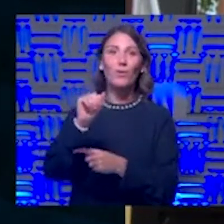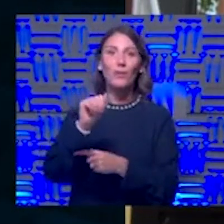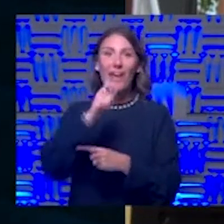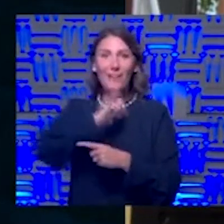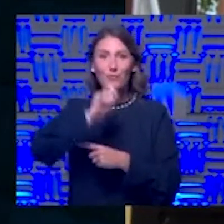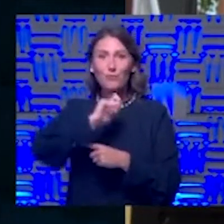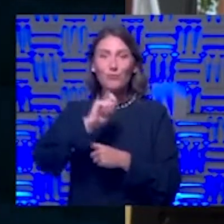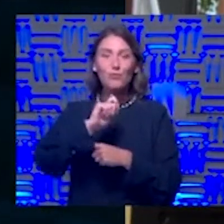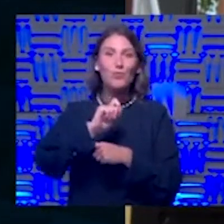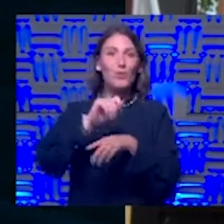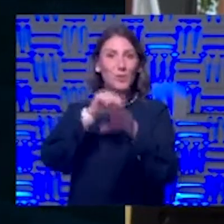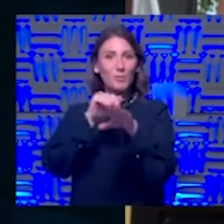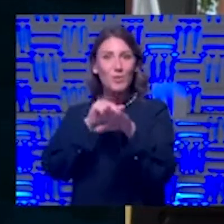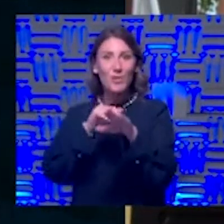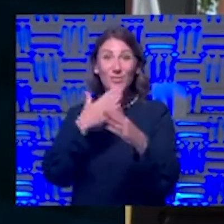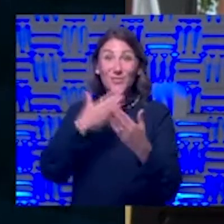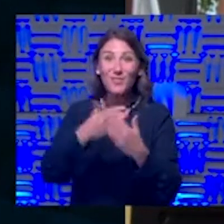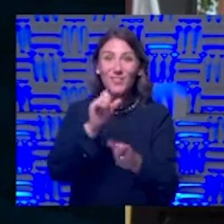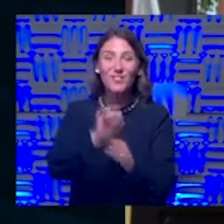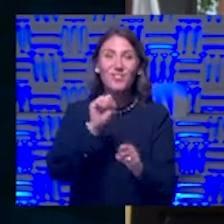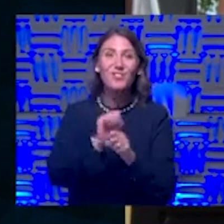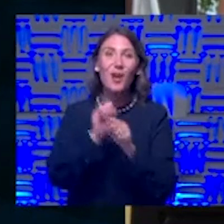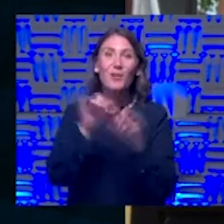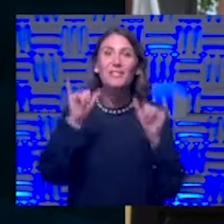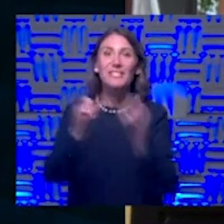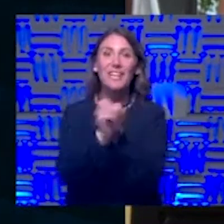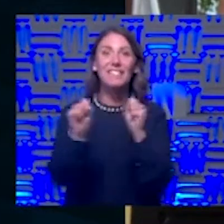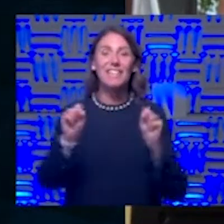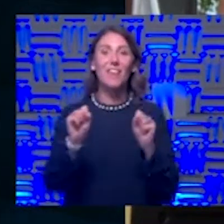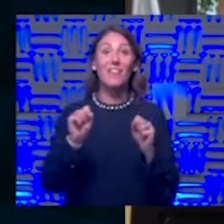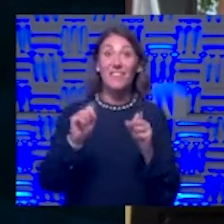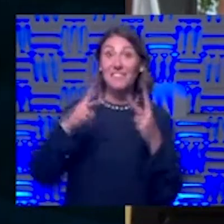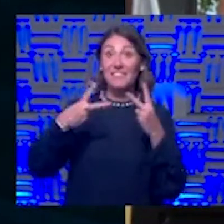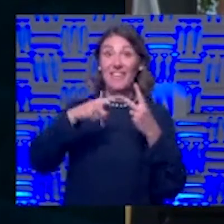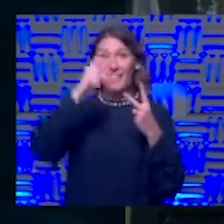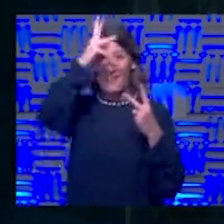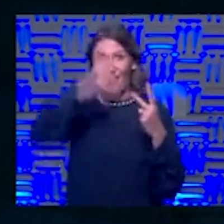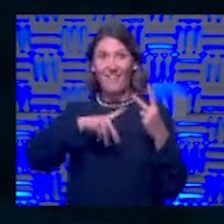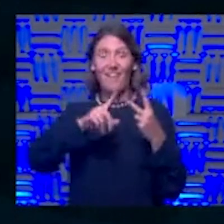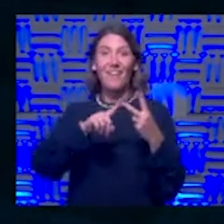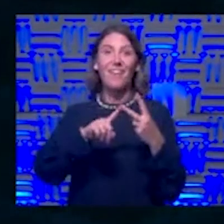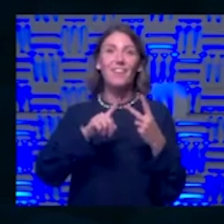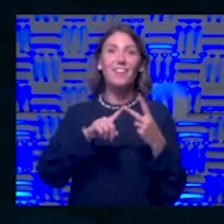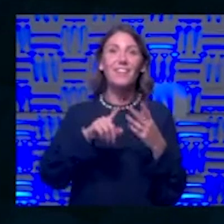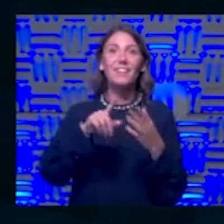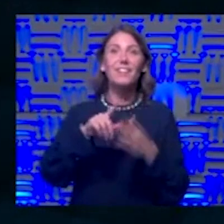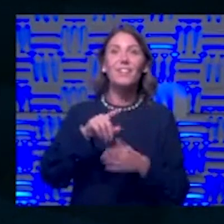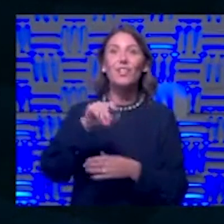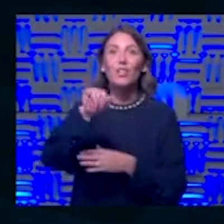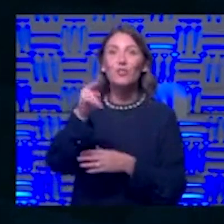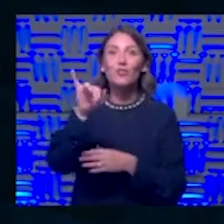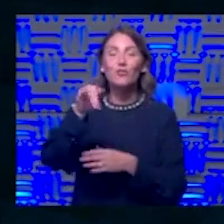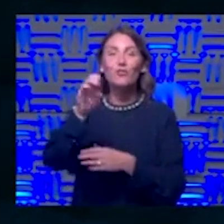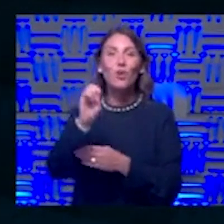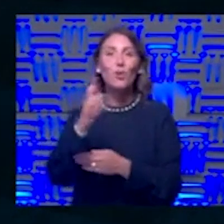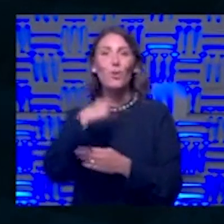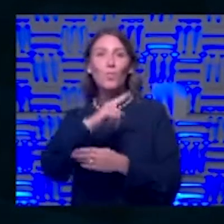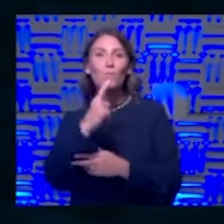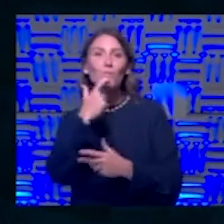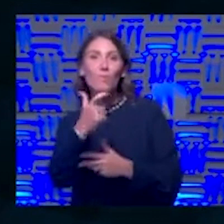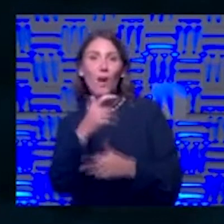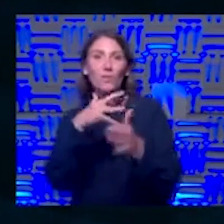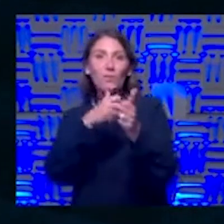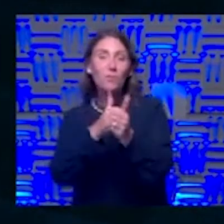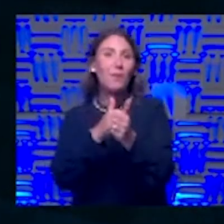So well done, ladies. Thank you for doing that and staying safe. Then we've got this guy. Joni wrote in. We watch the update every morning. It's